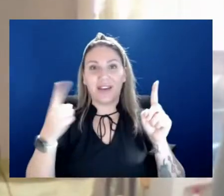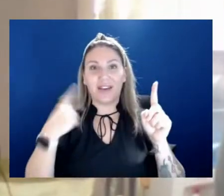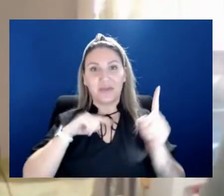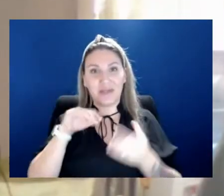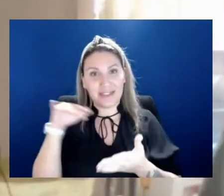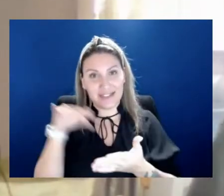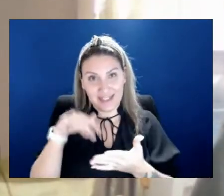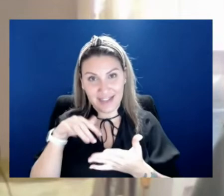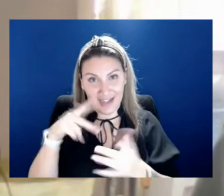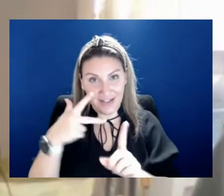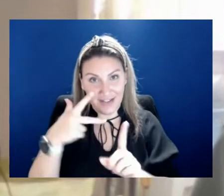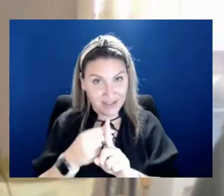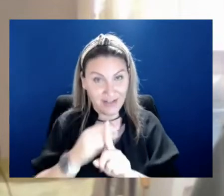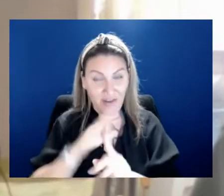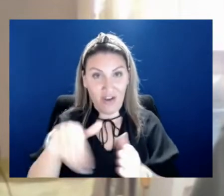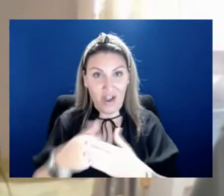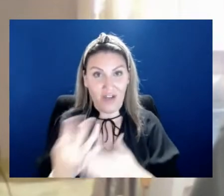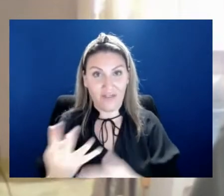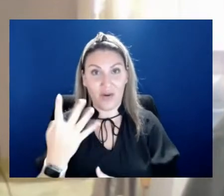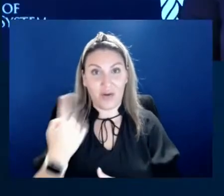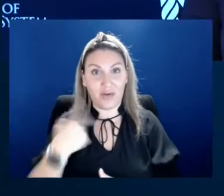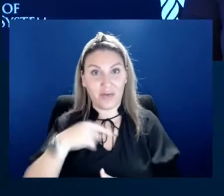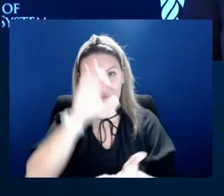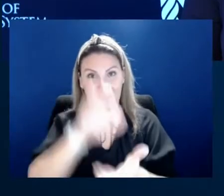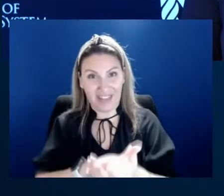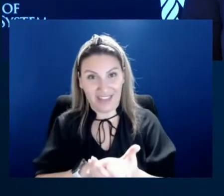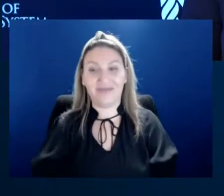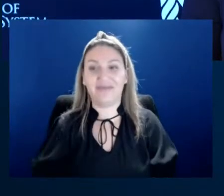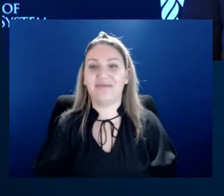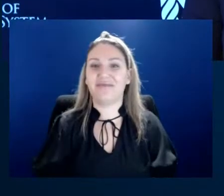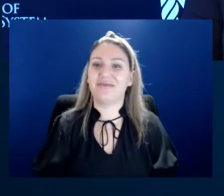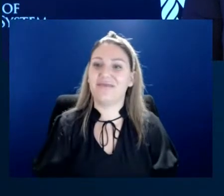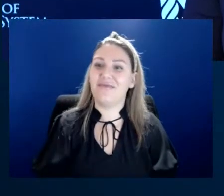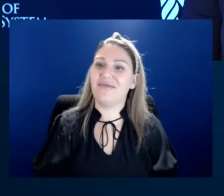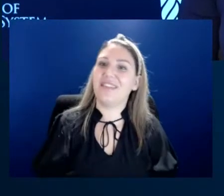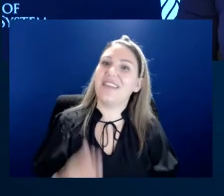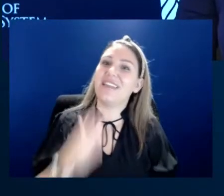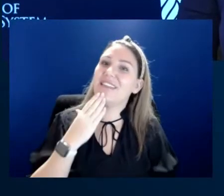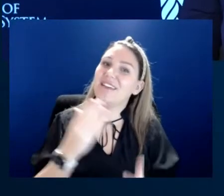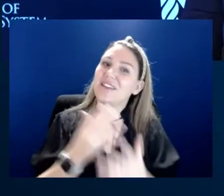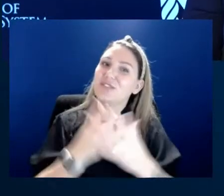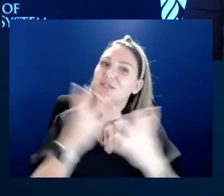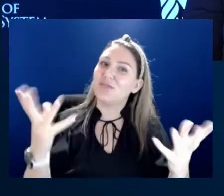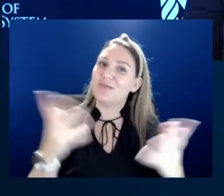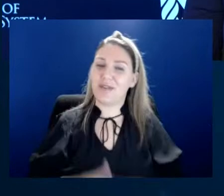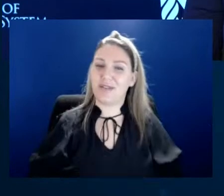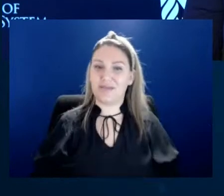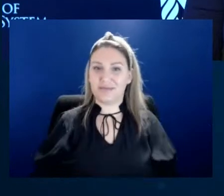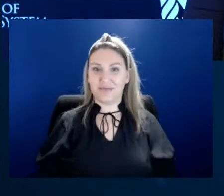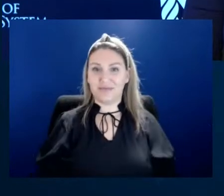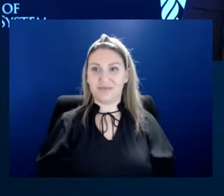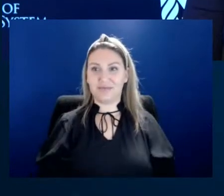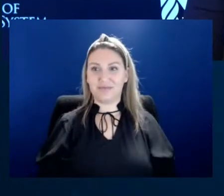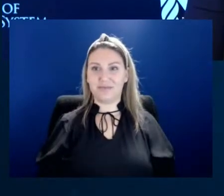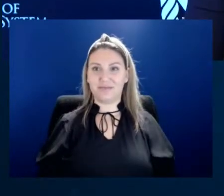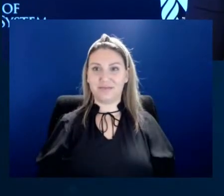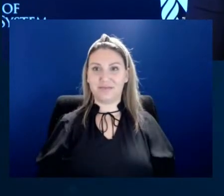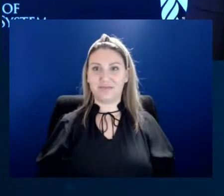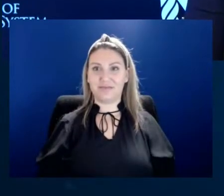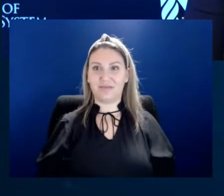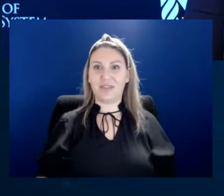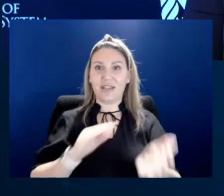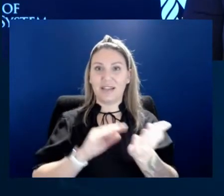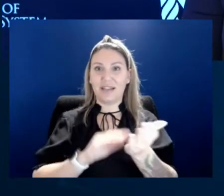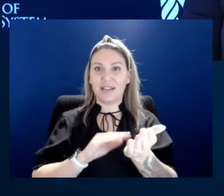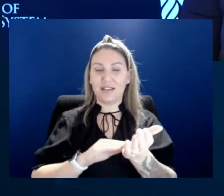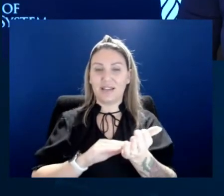vaccines, all 4 of us, we believe in them. We thank you for that. Thank you very much. And I'm going to let Dr. Petty and Dr.